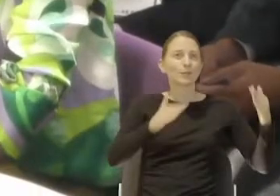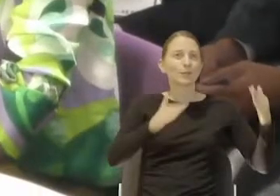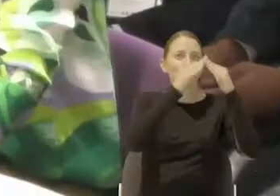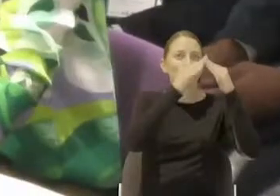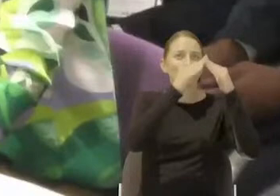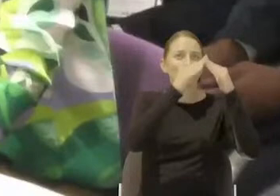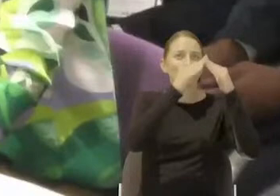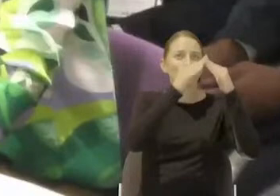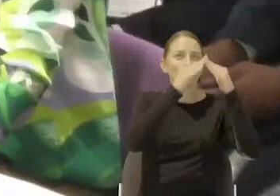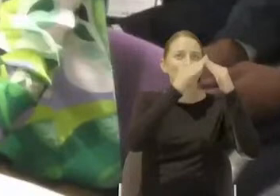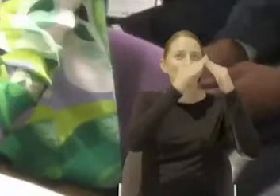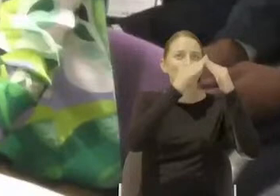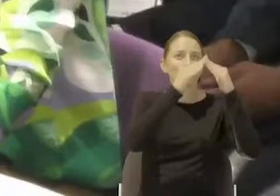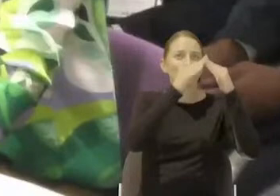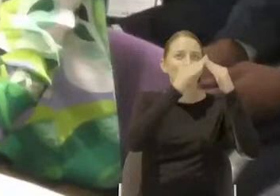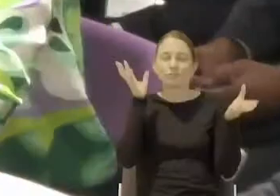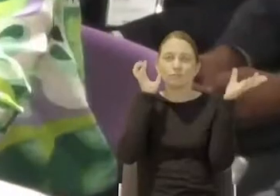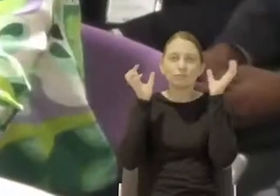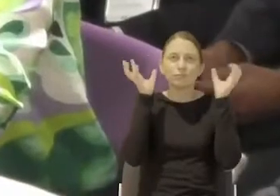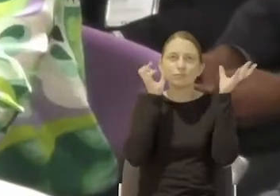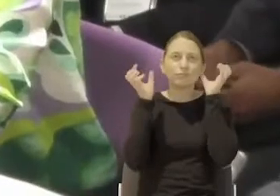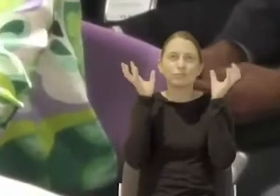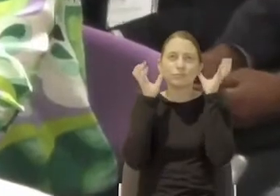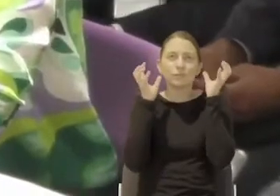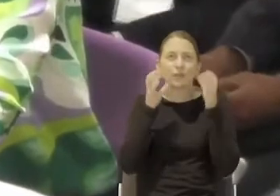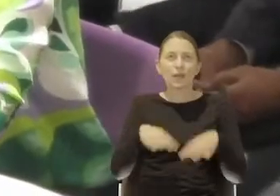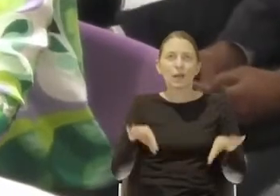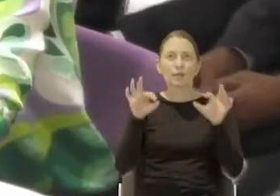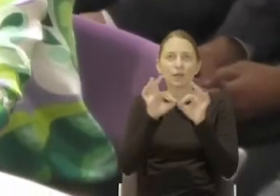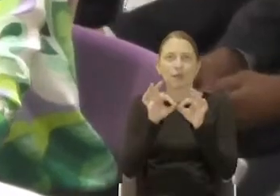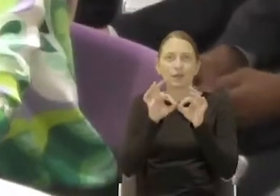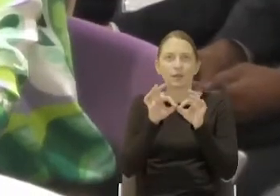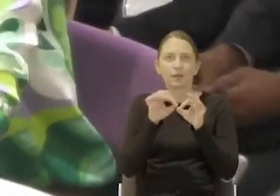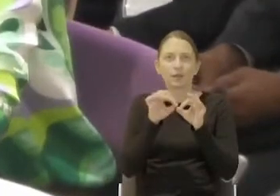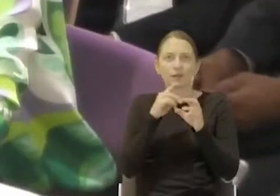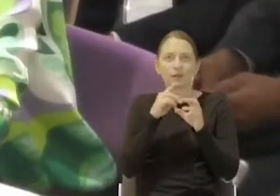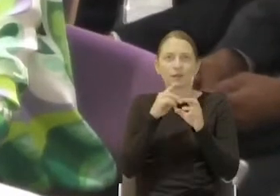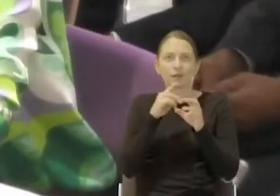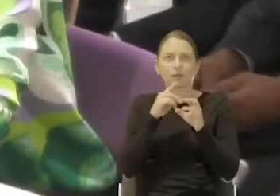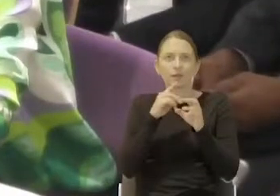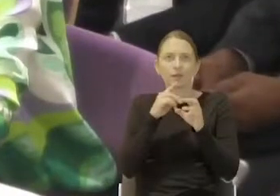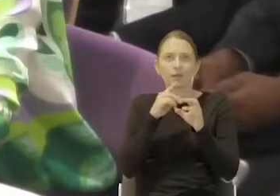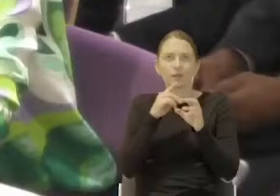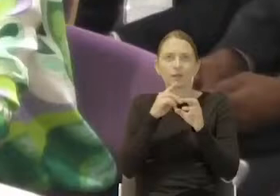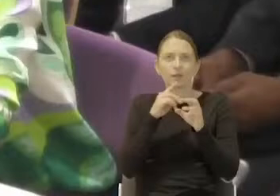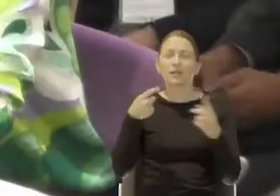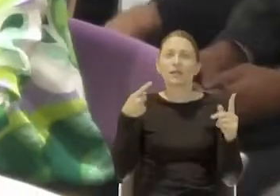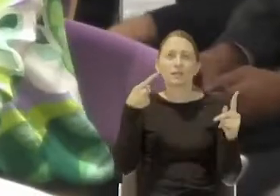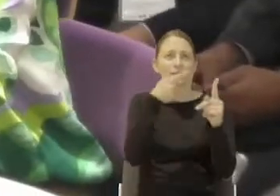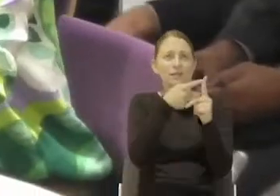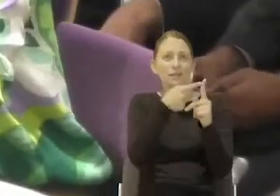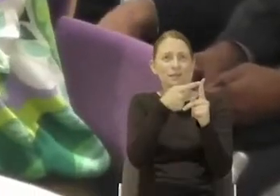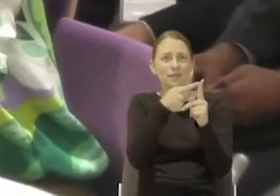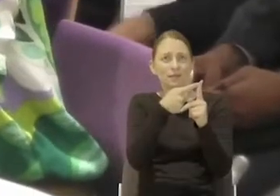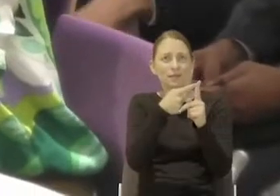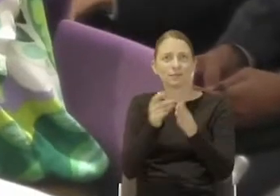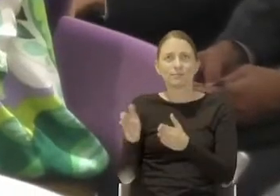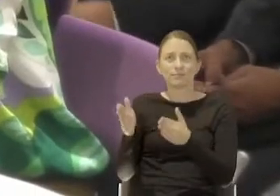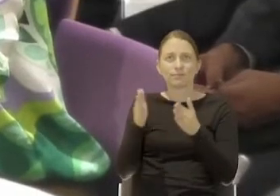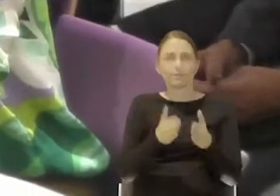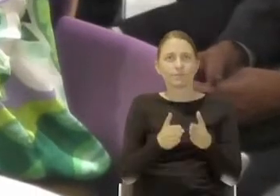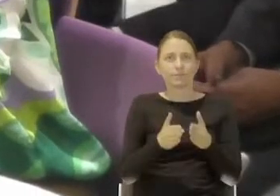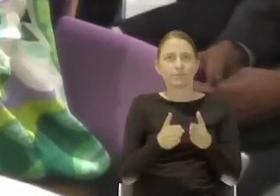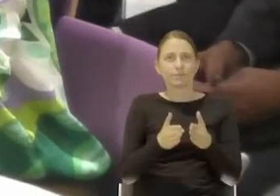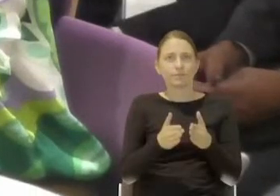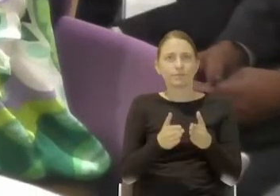Morocco. And of course, their policies and plans around mitigating national disasters. Allow me now to